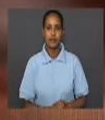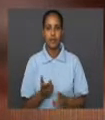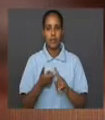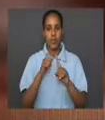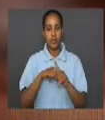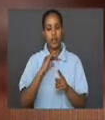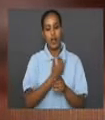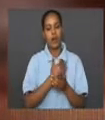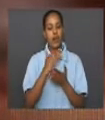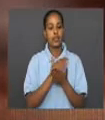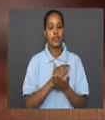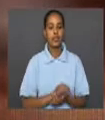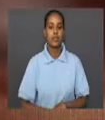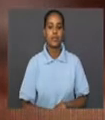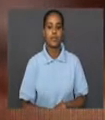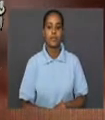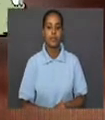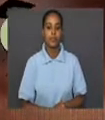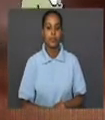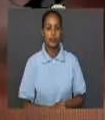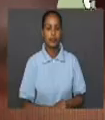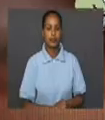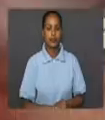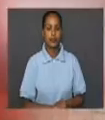Let's get back to our lesson.